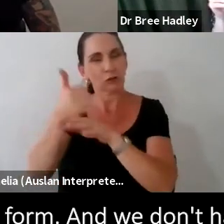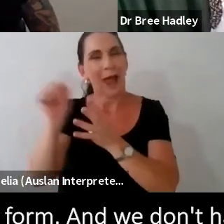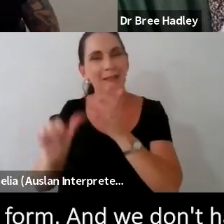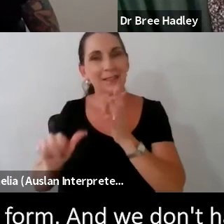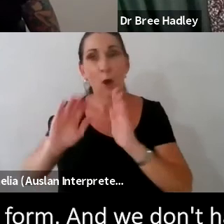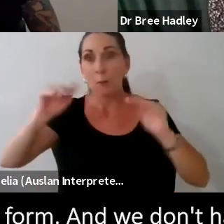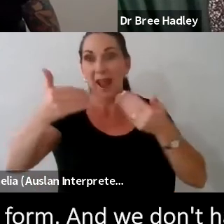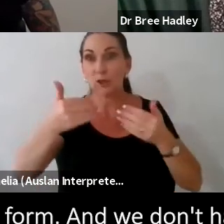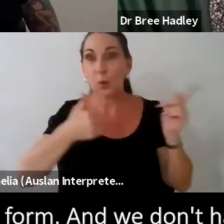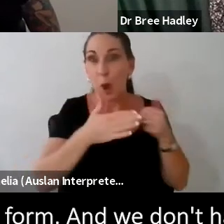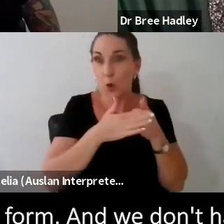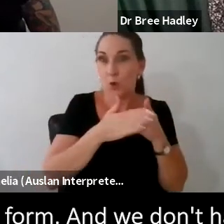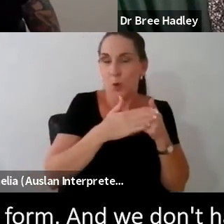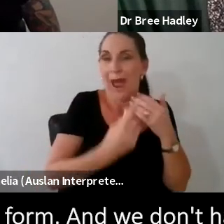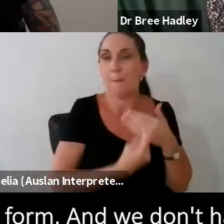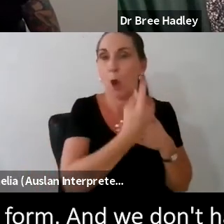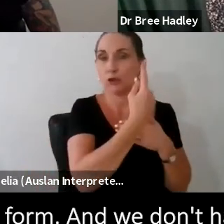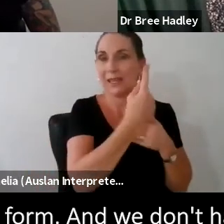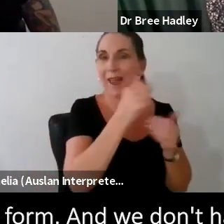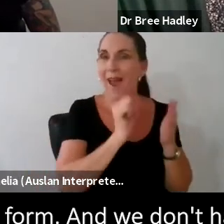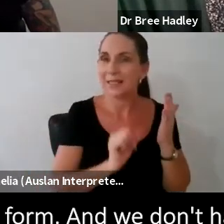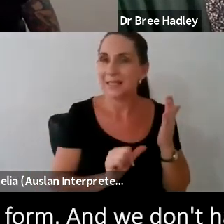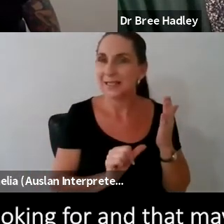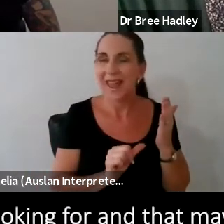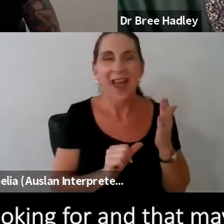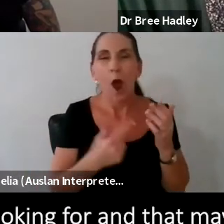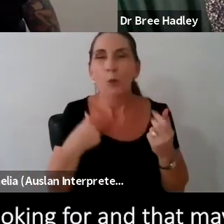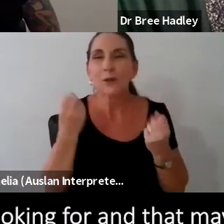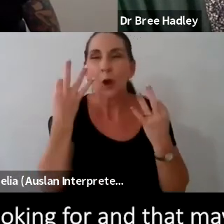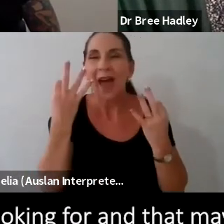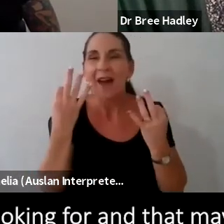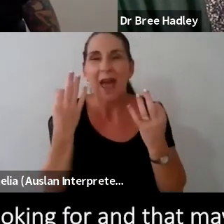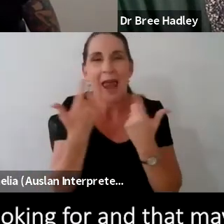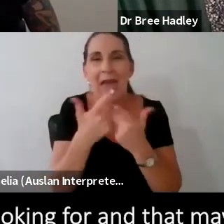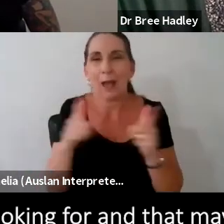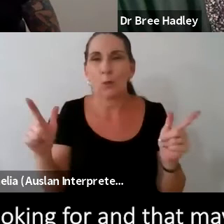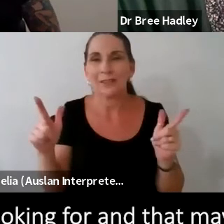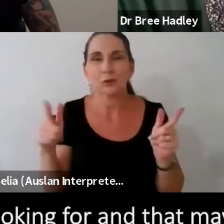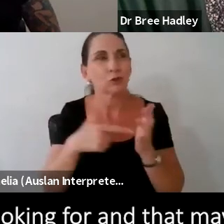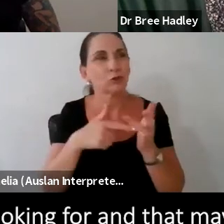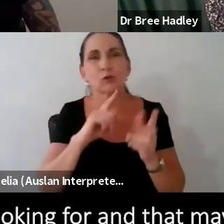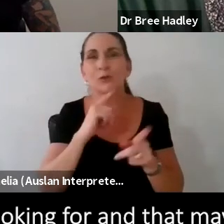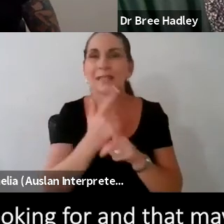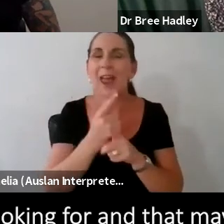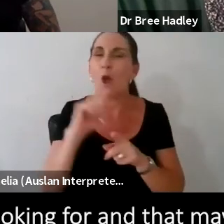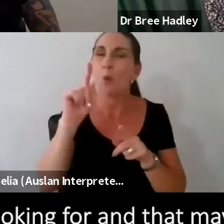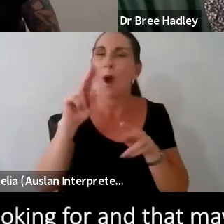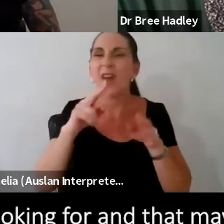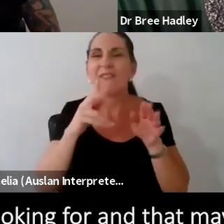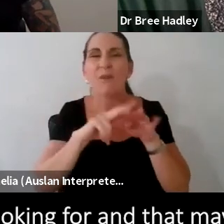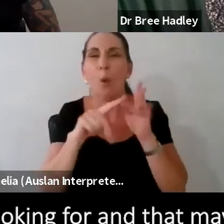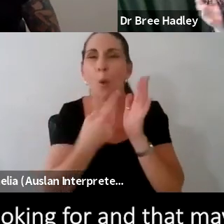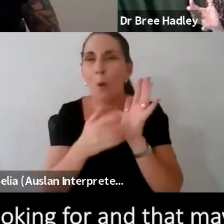form, and we don't have a language to articulate to each other what form of allyship we're looking for. And that may be part